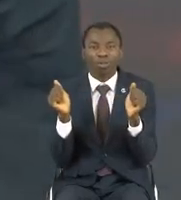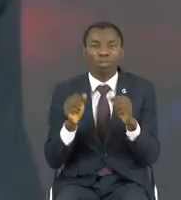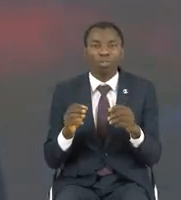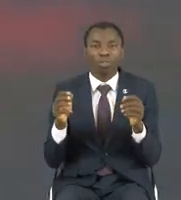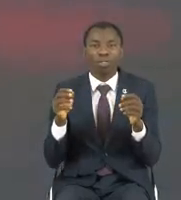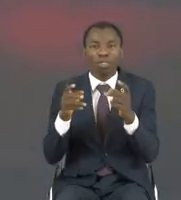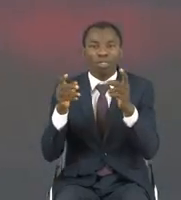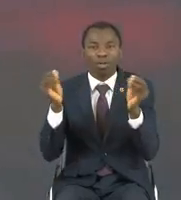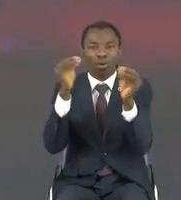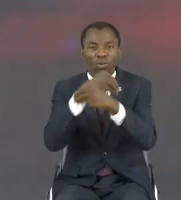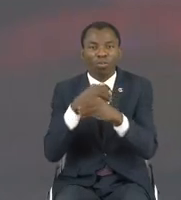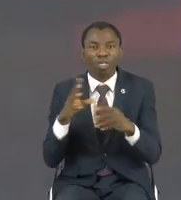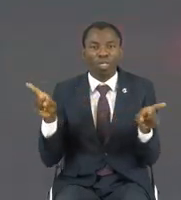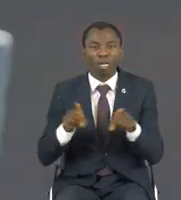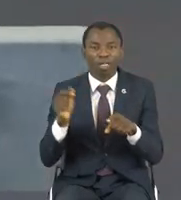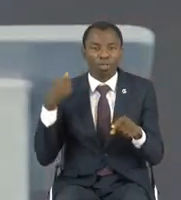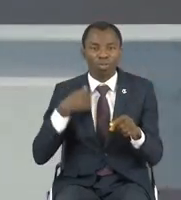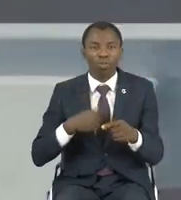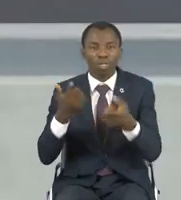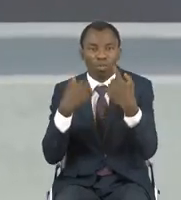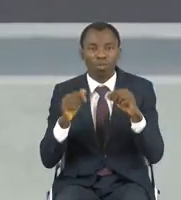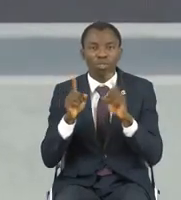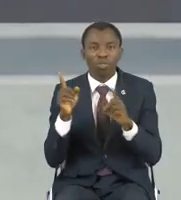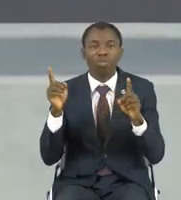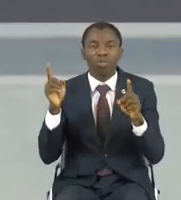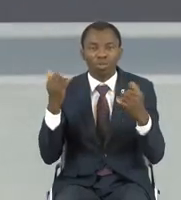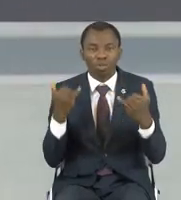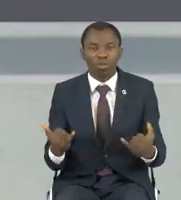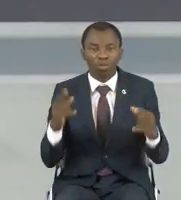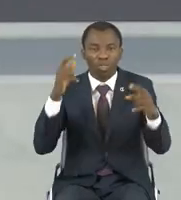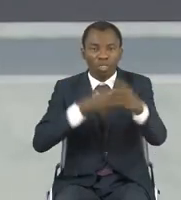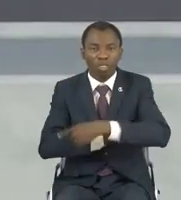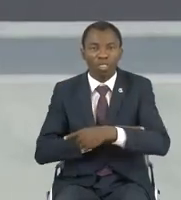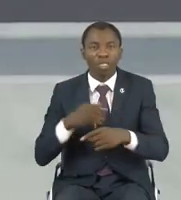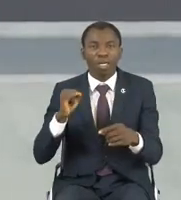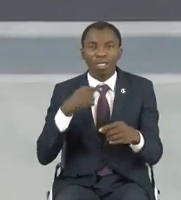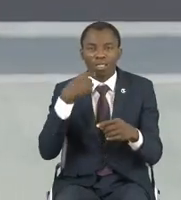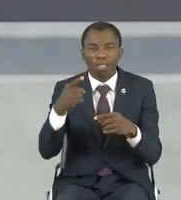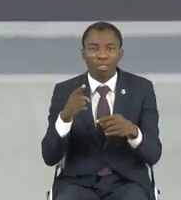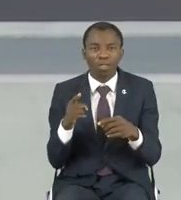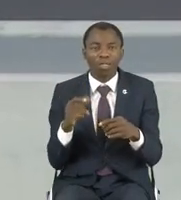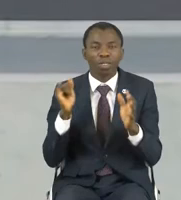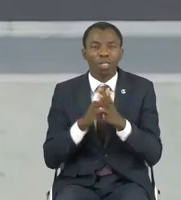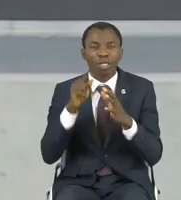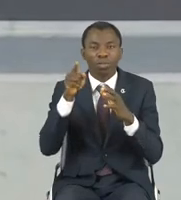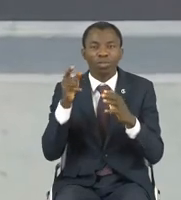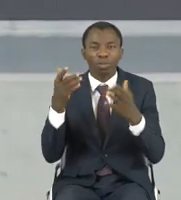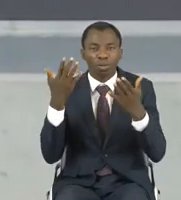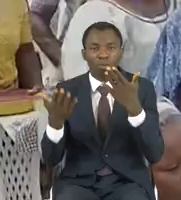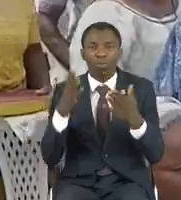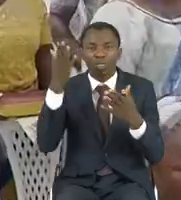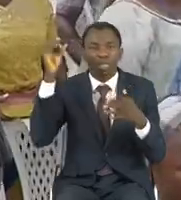as you come today, I envy you that you can be there in the sun worshiping